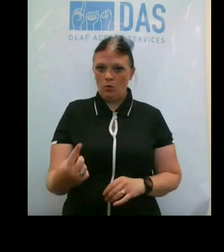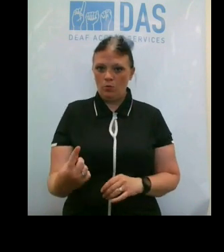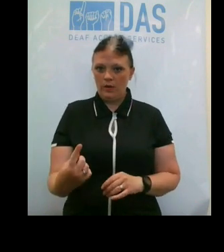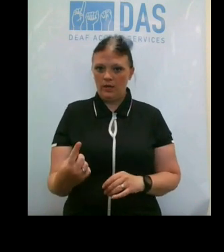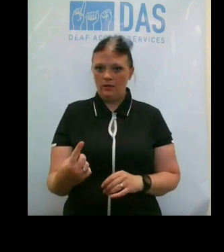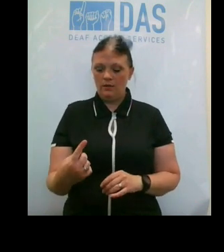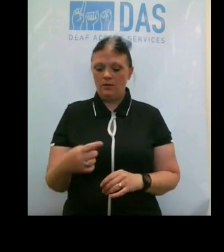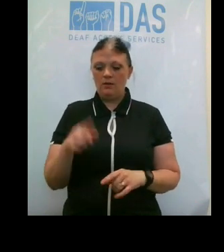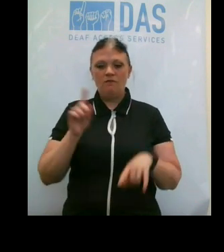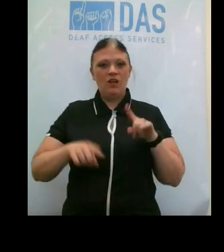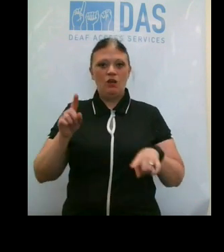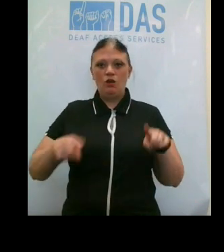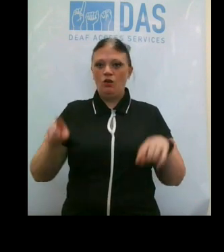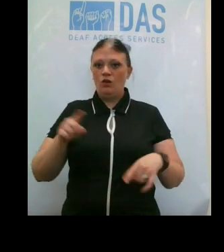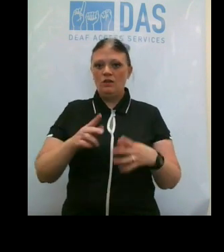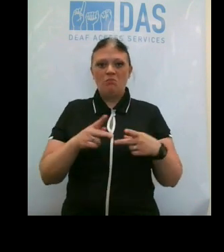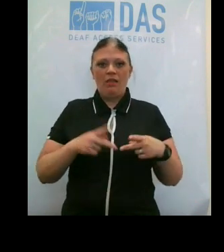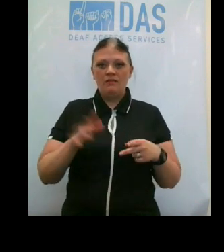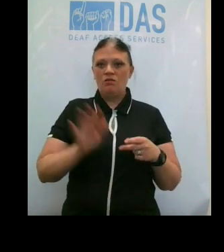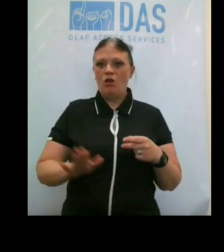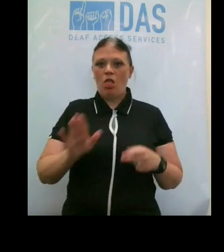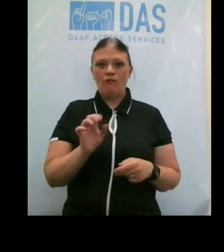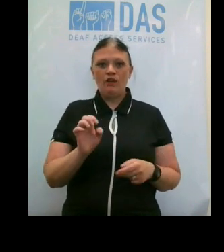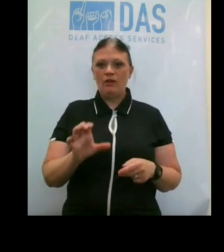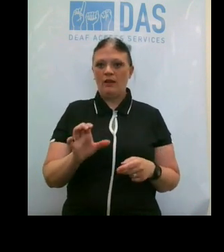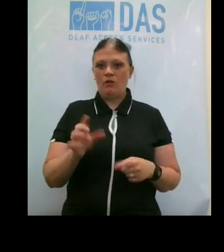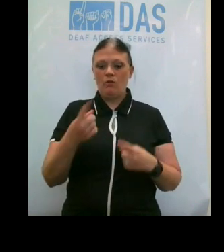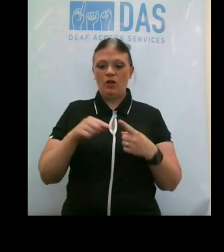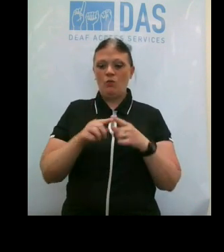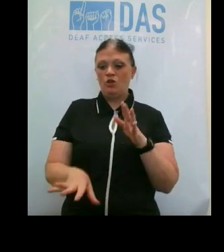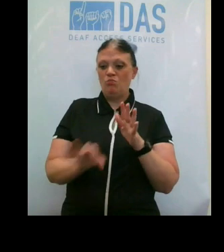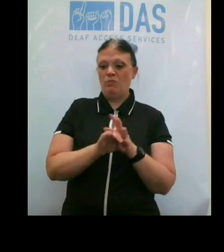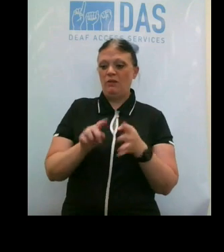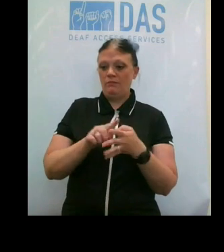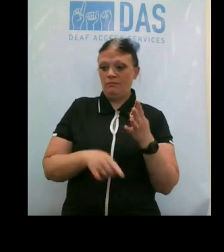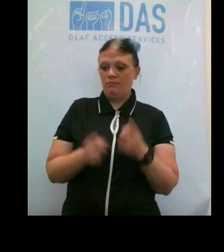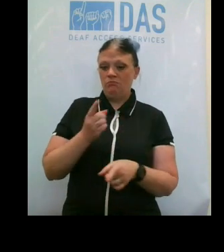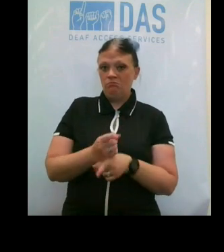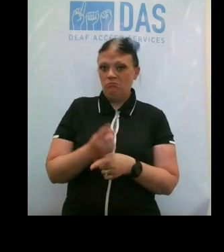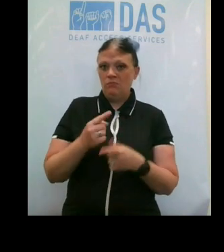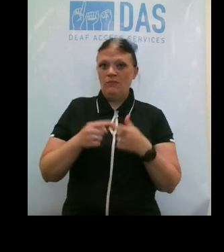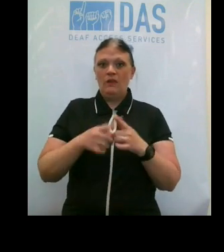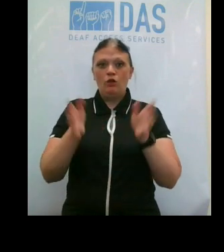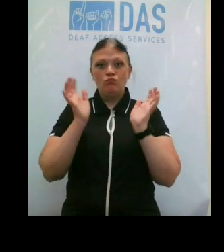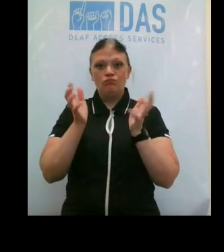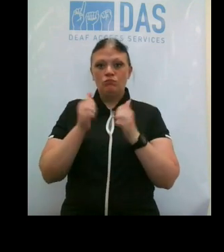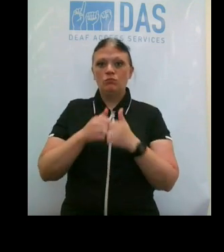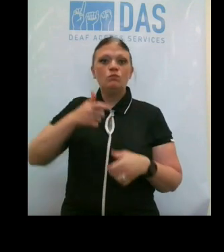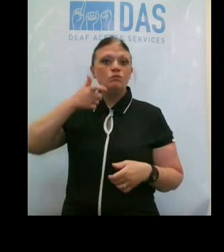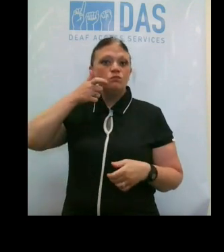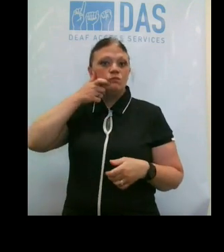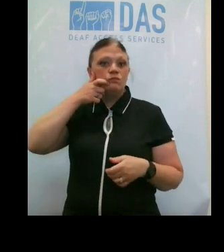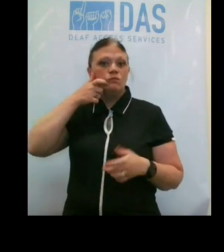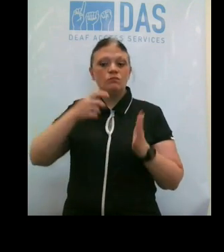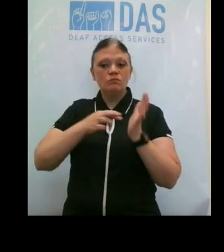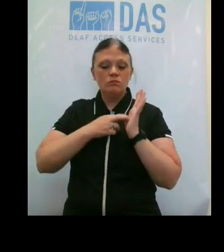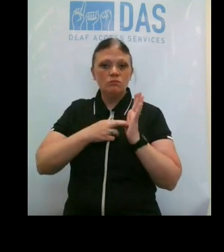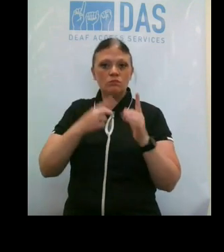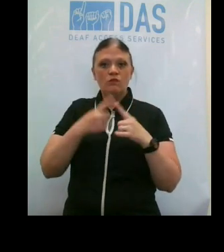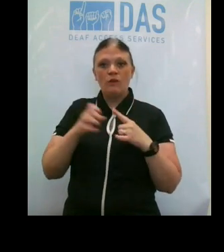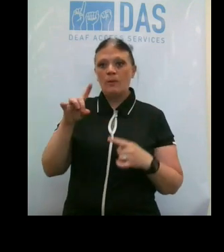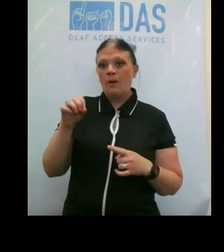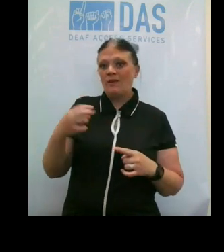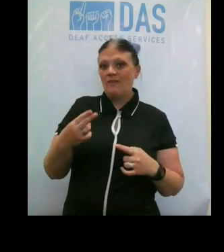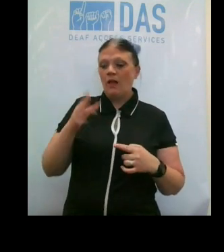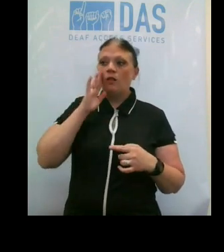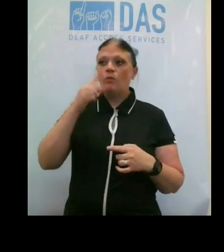are going to be various locations across Erie County, and when you hit the right option and you talk to the representative from the Department of Health, they'll tell you the options that are